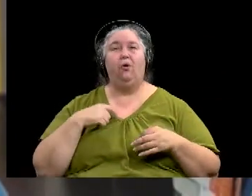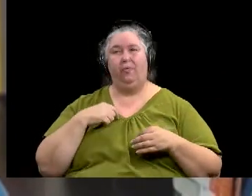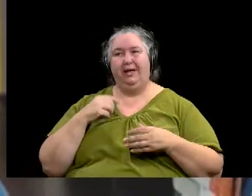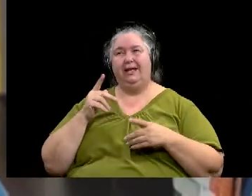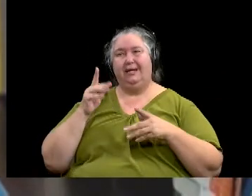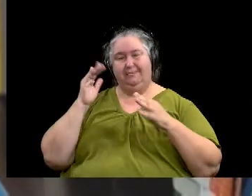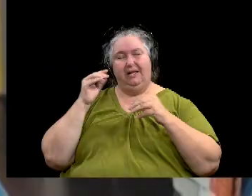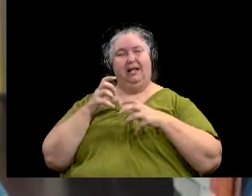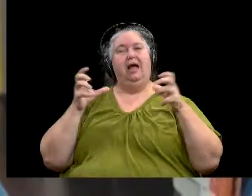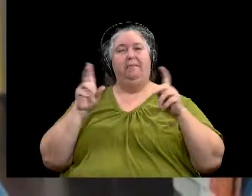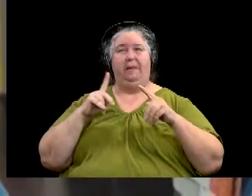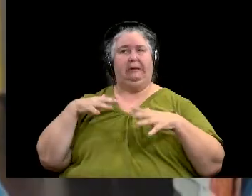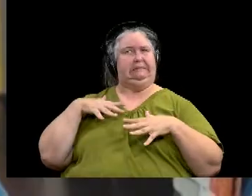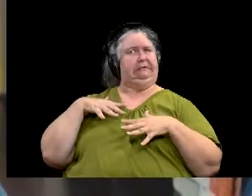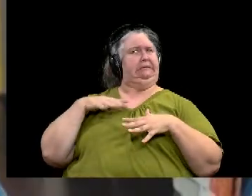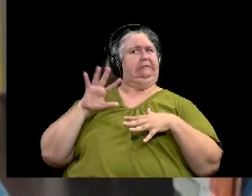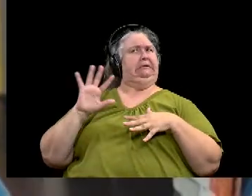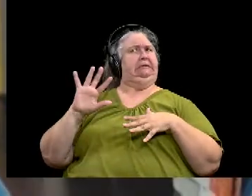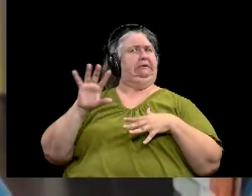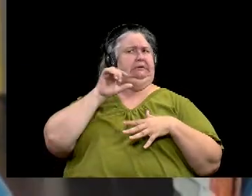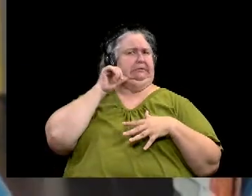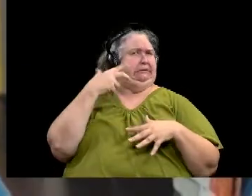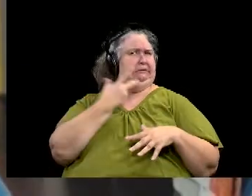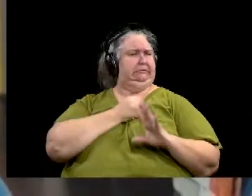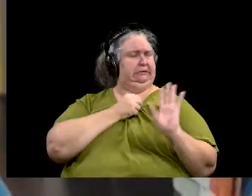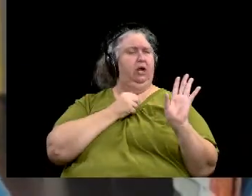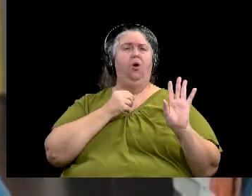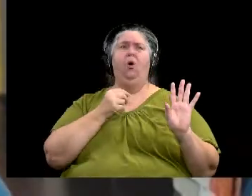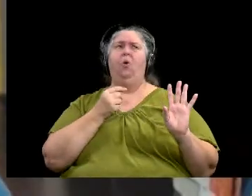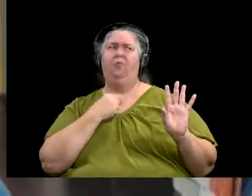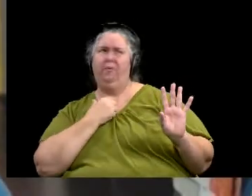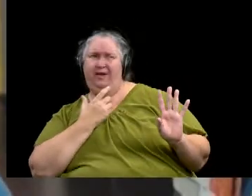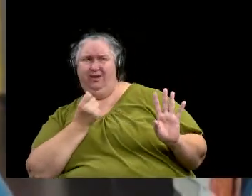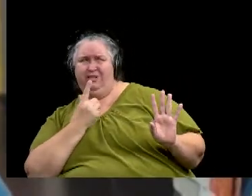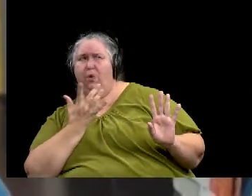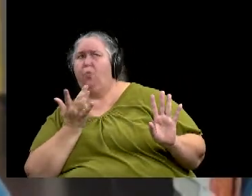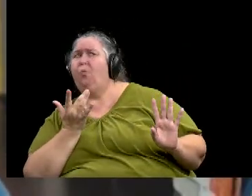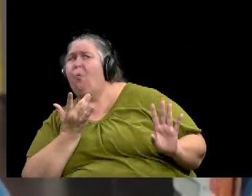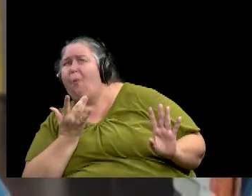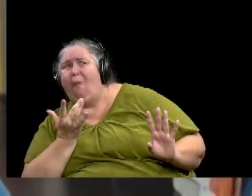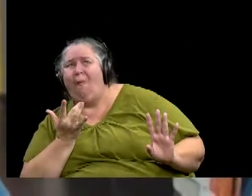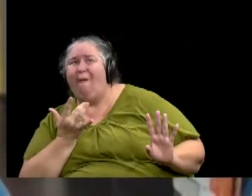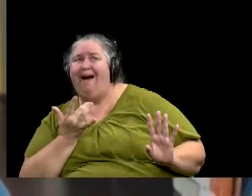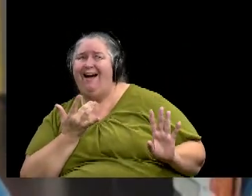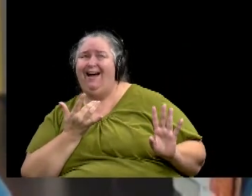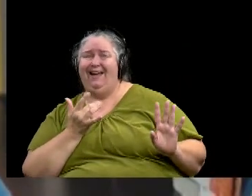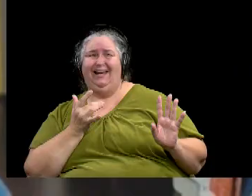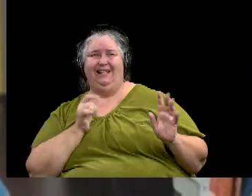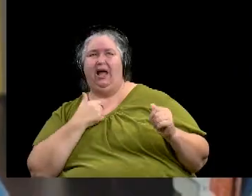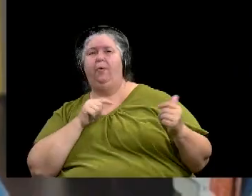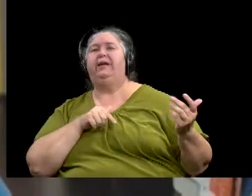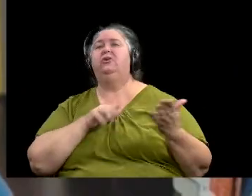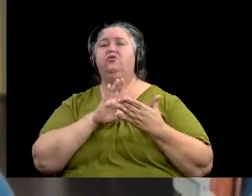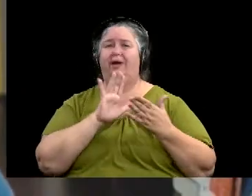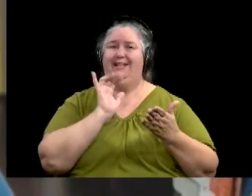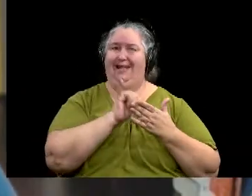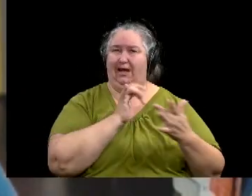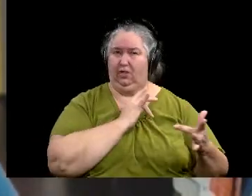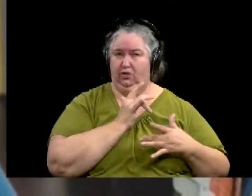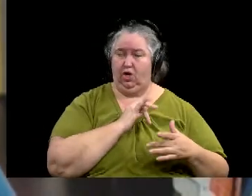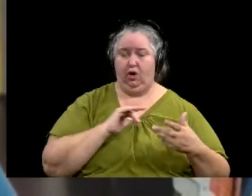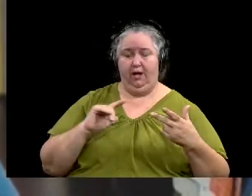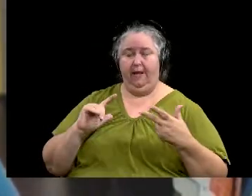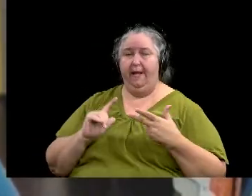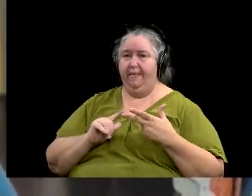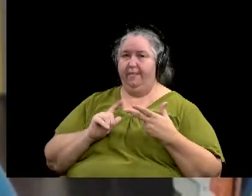is causing that hesitancy and how we can better address those concerns. And third, we want to identify and address the logistical needs